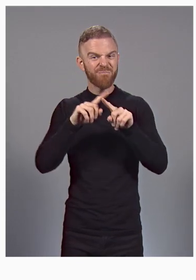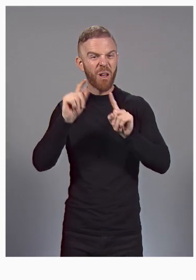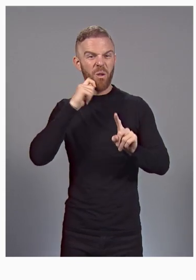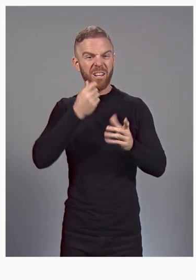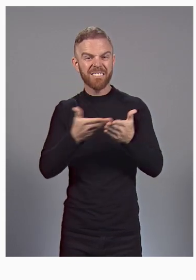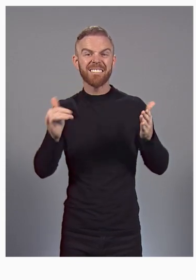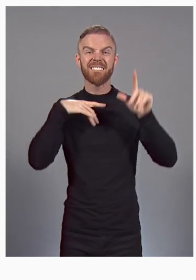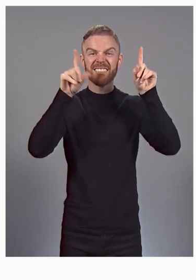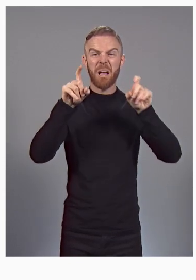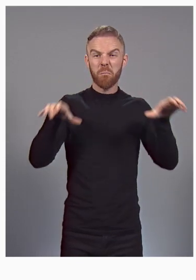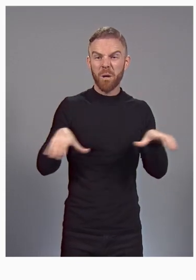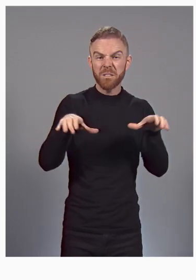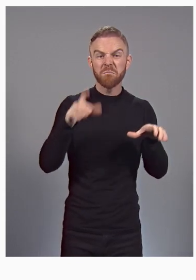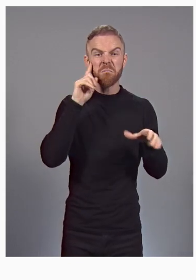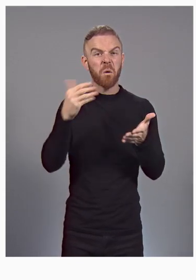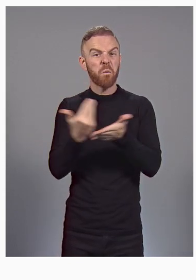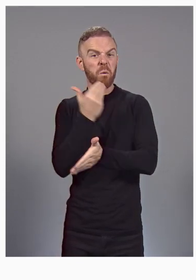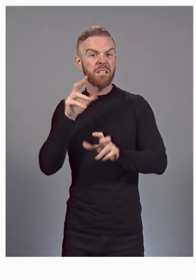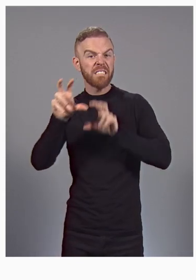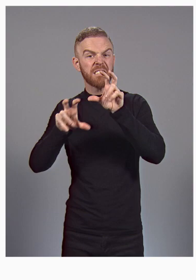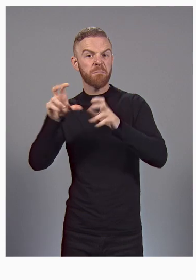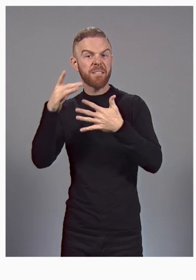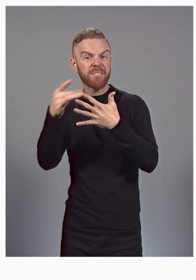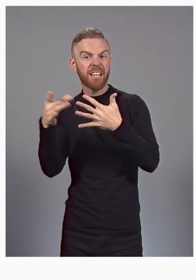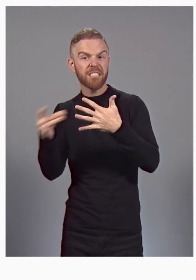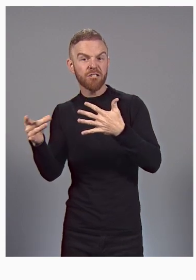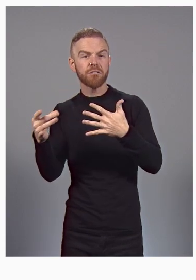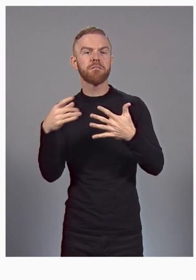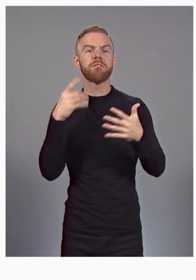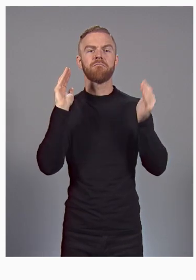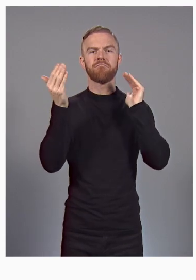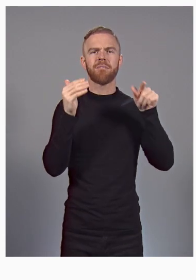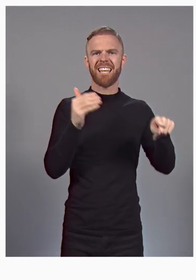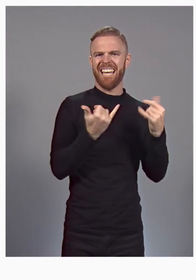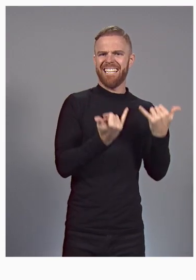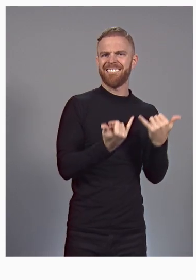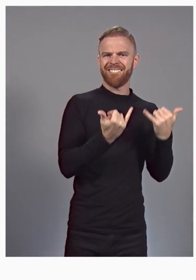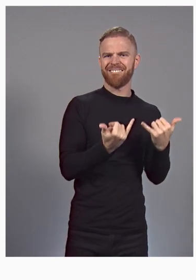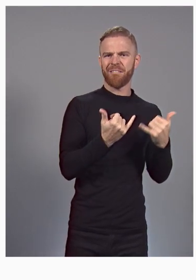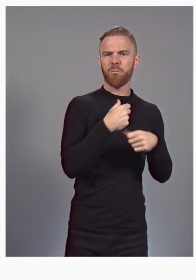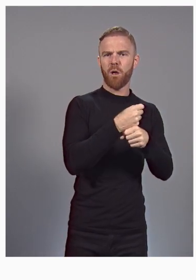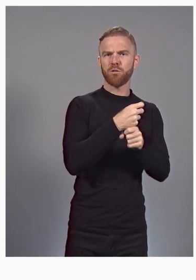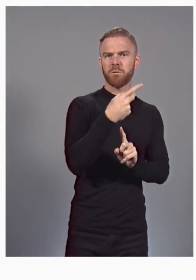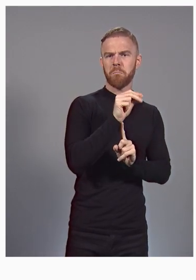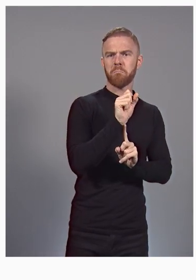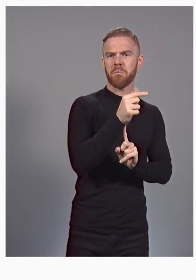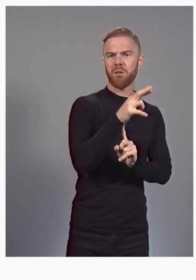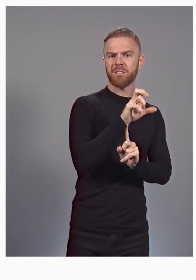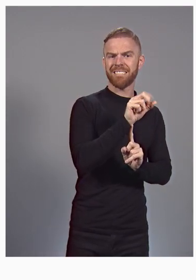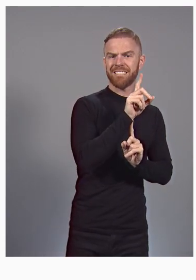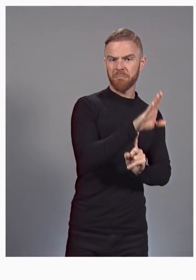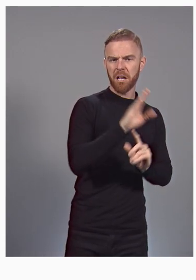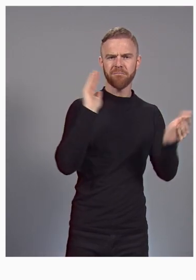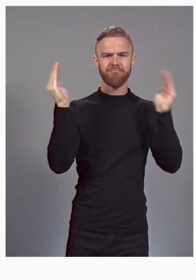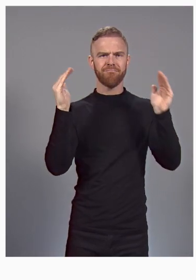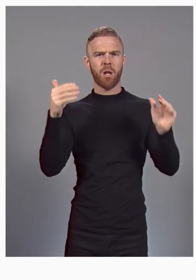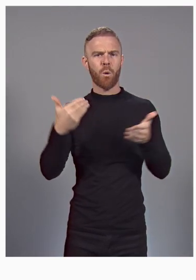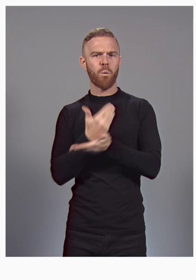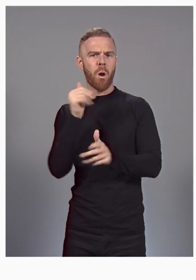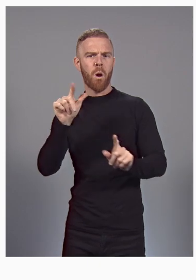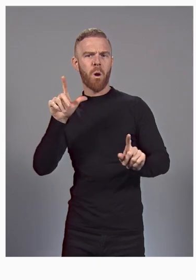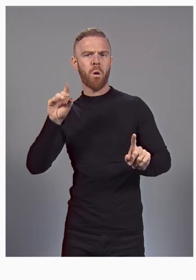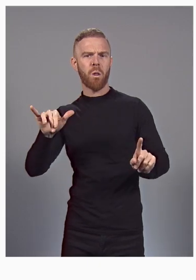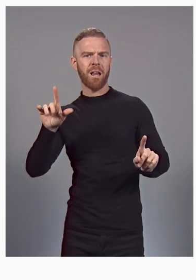investment features against both the existing production Postgres database and the new AlloyDB database side by side.